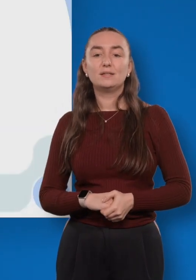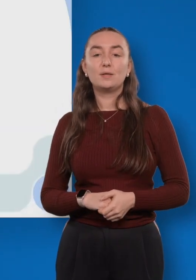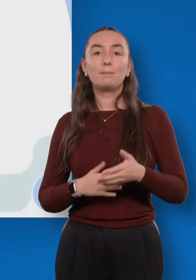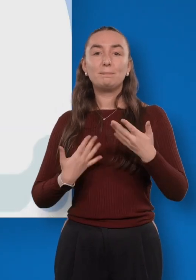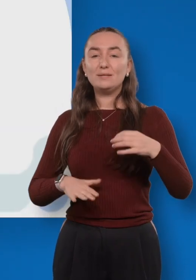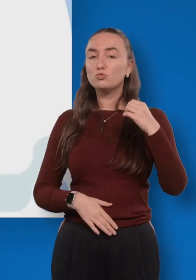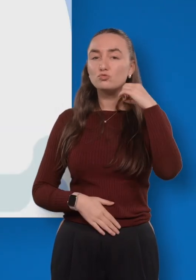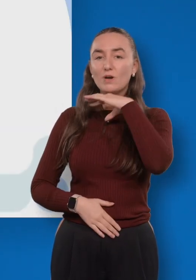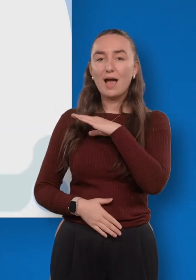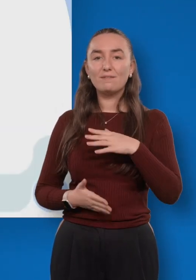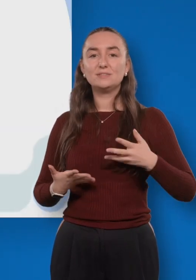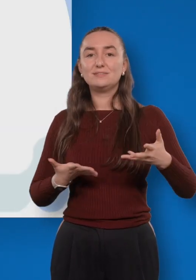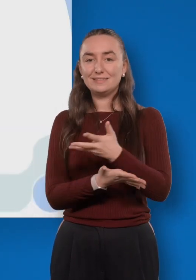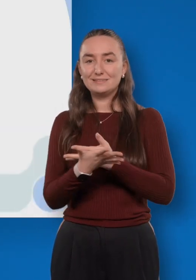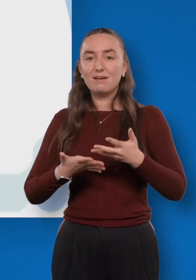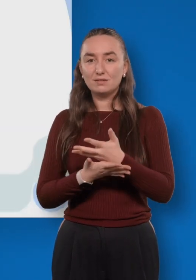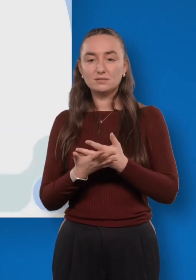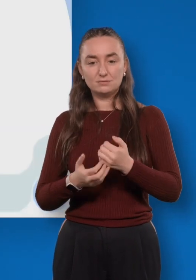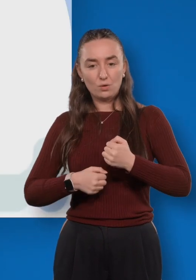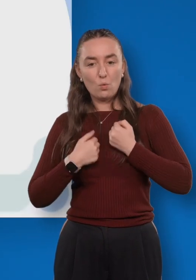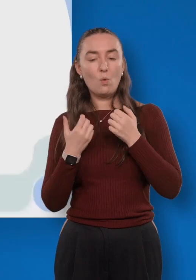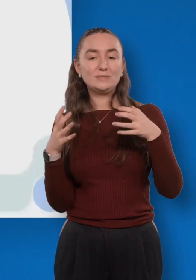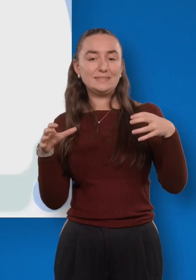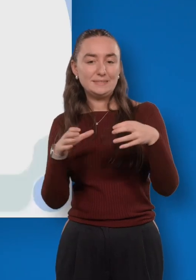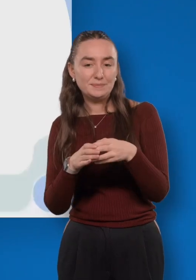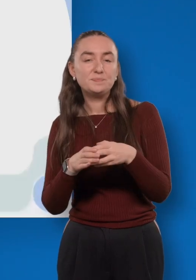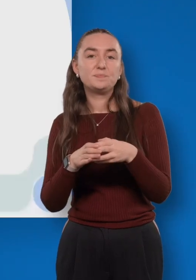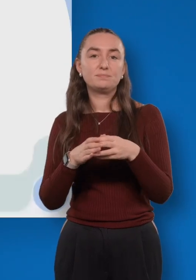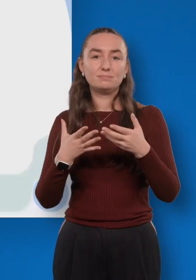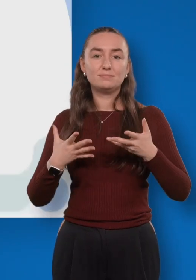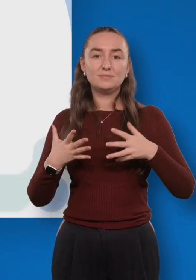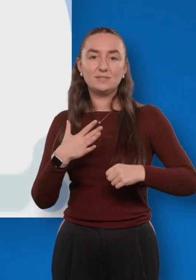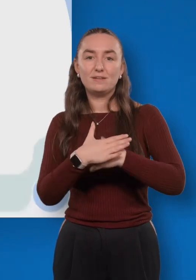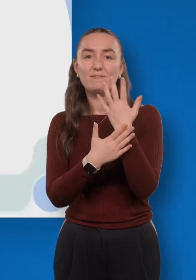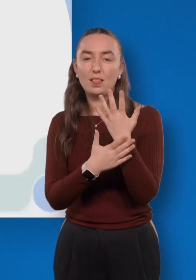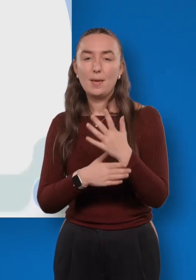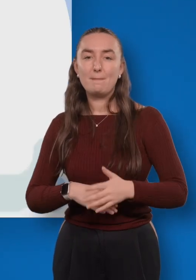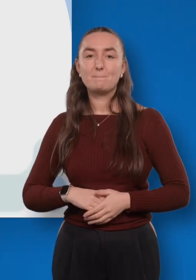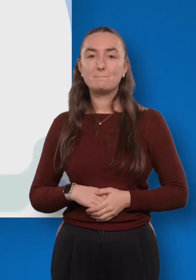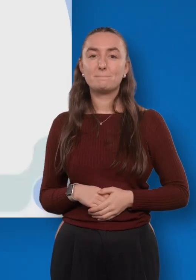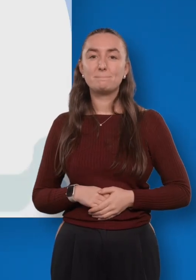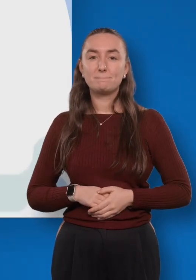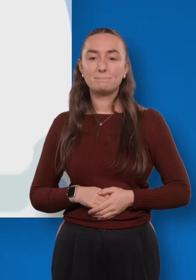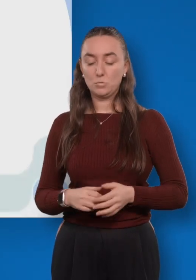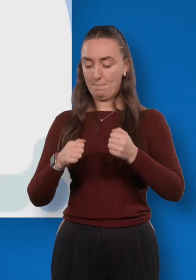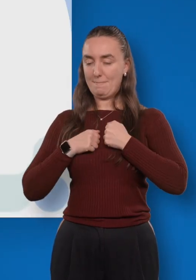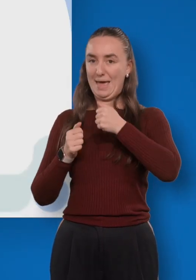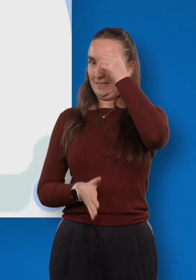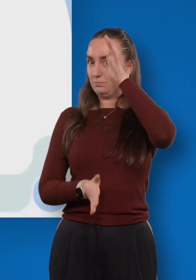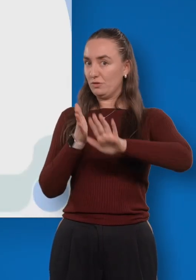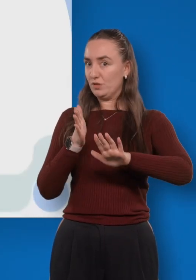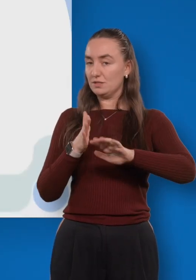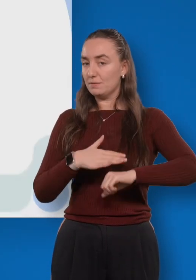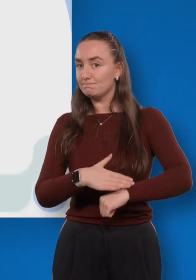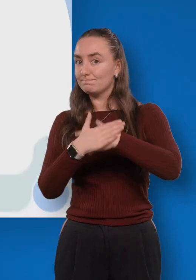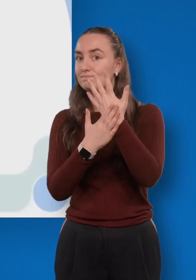then discussed as a team and developed further. So using my experience of developing an EDI plan for the Caucus, I'm just going to